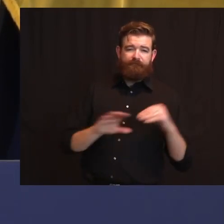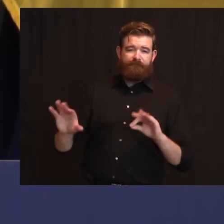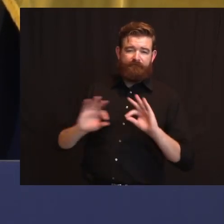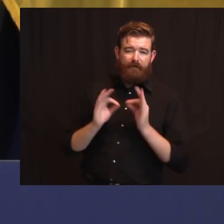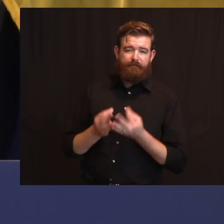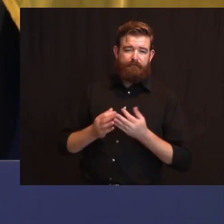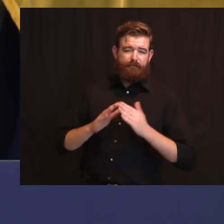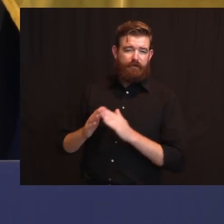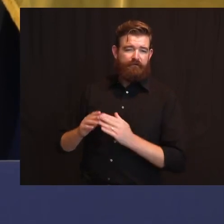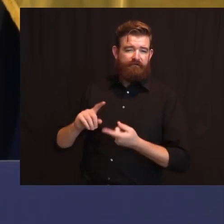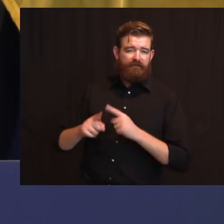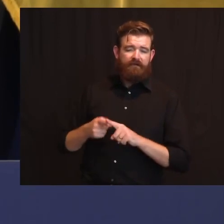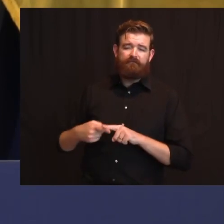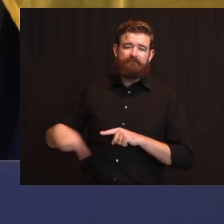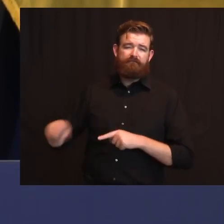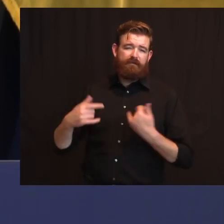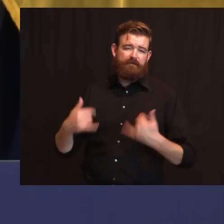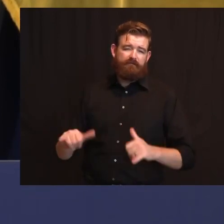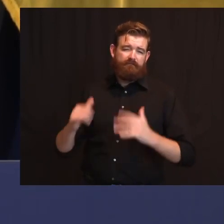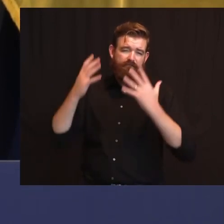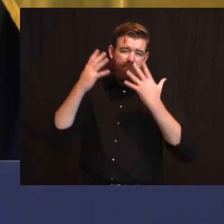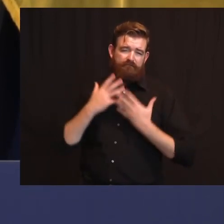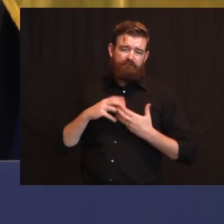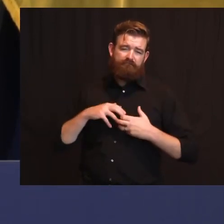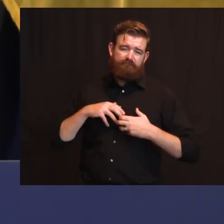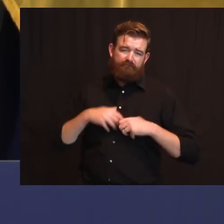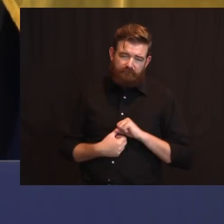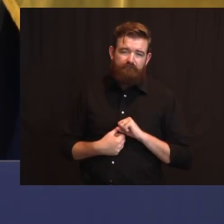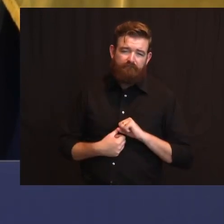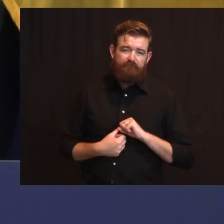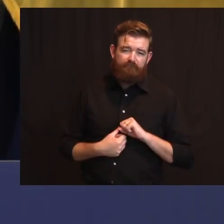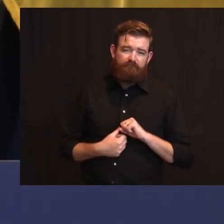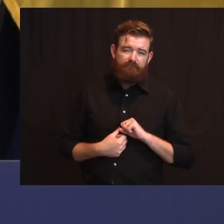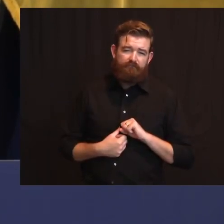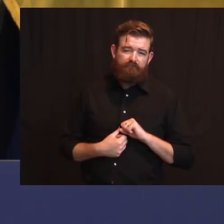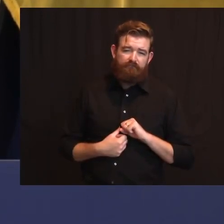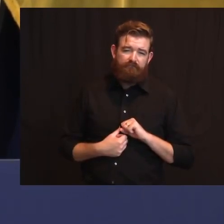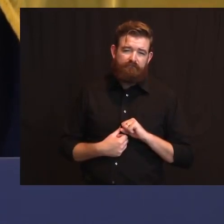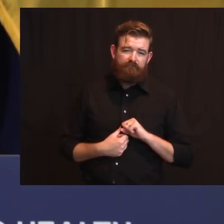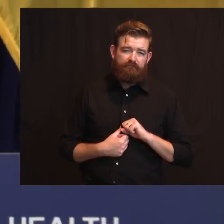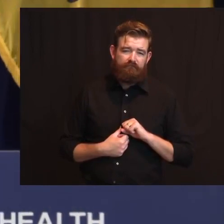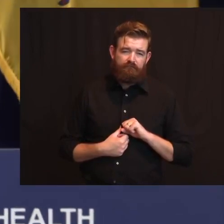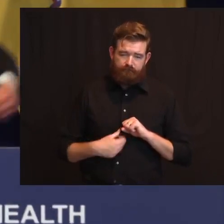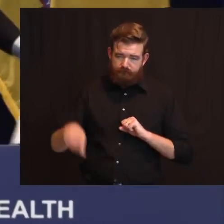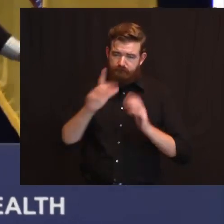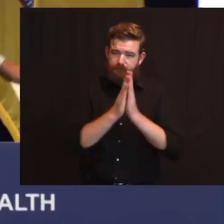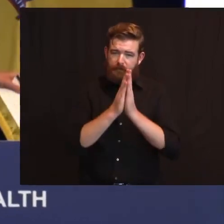continue to mourn their loss. Please keep all of the above in your prayers. God bless. Thank you.